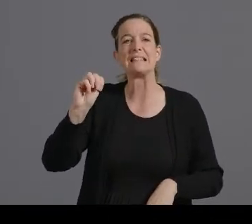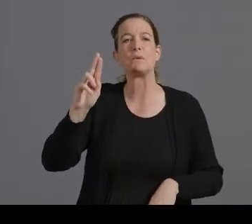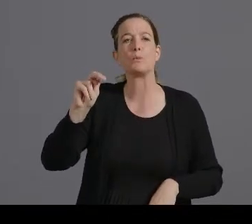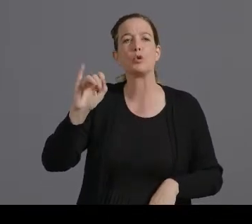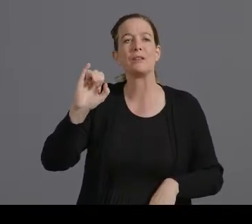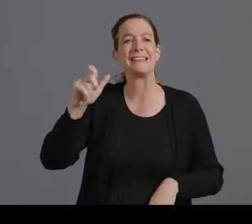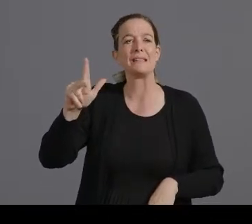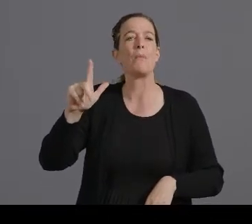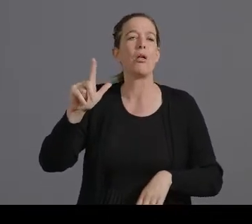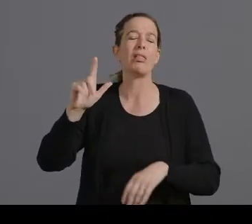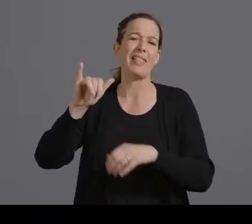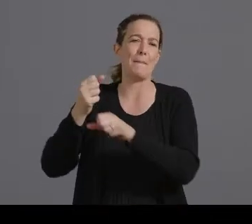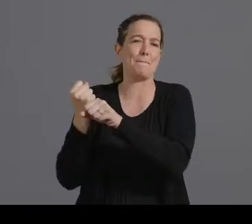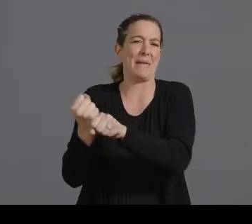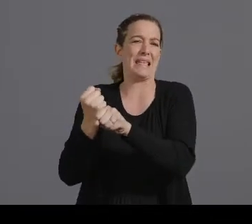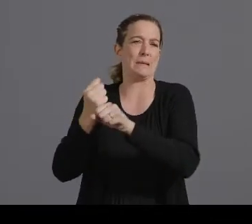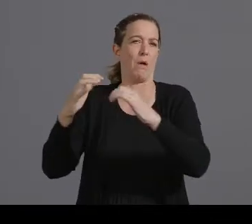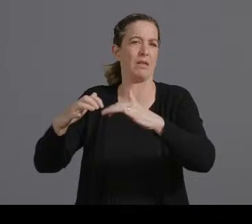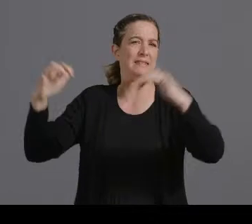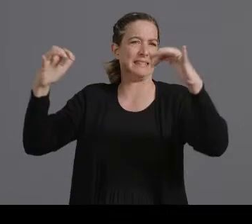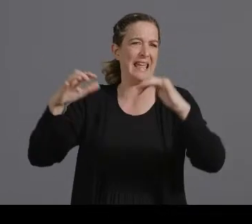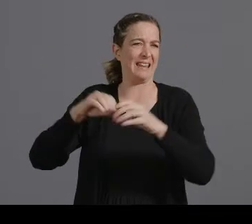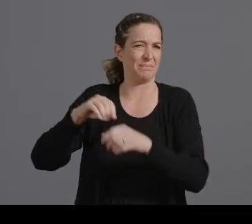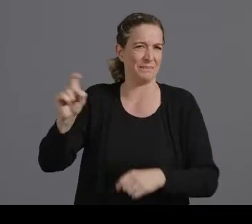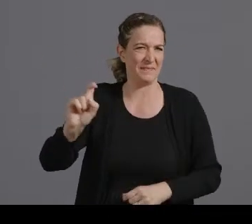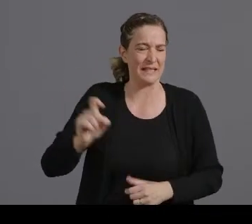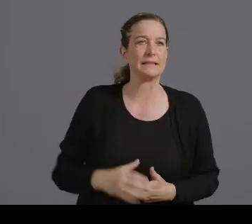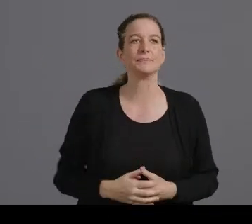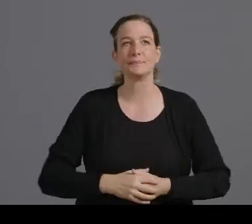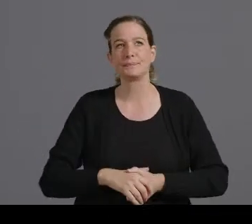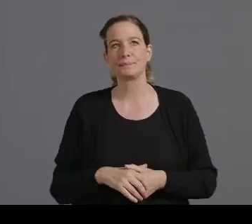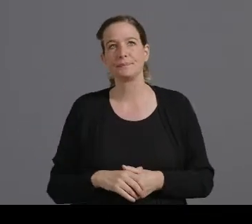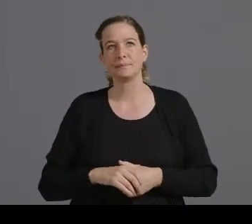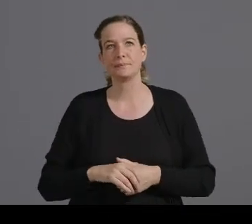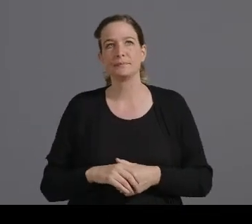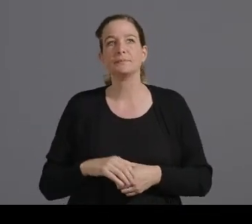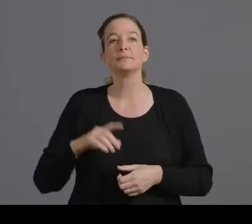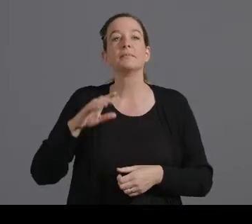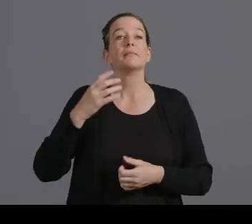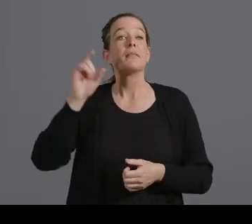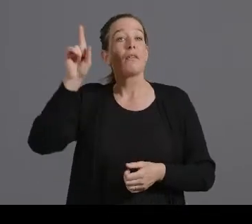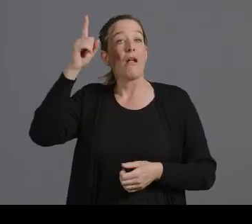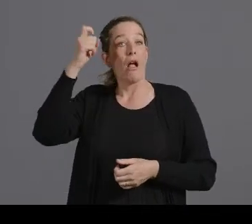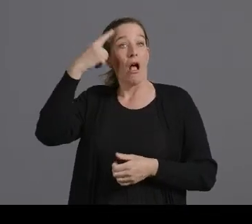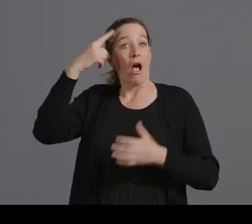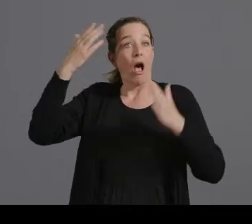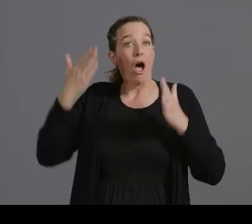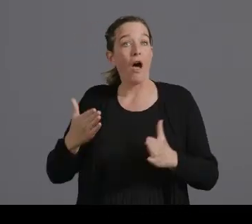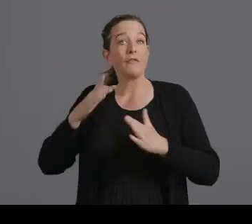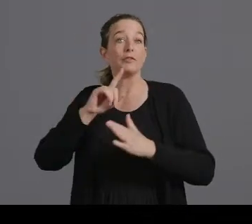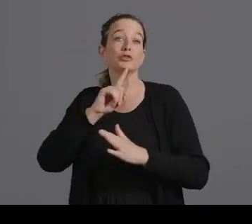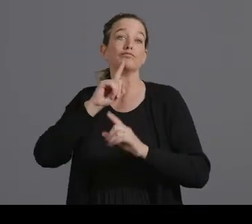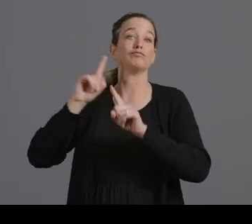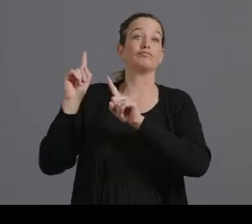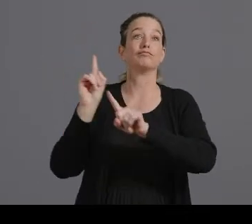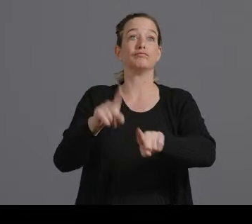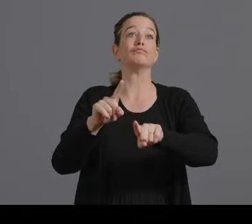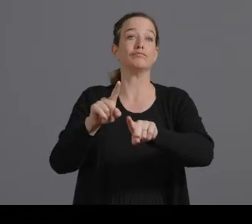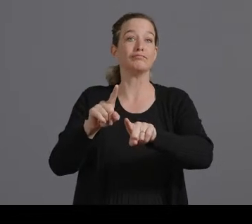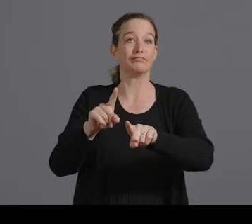Some exciting announcements this week. Governor Ducey issued Executive Order 2021-04. This was issued on